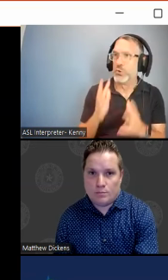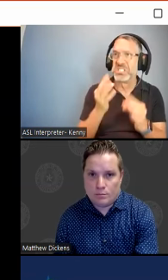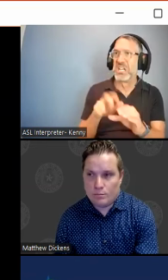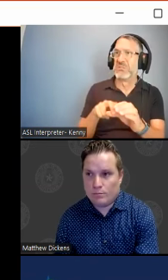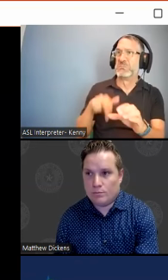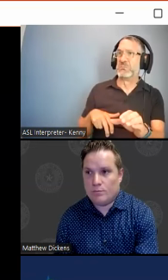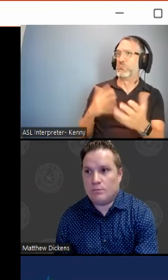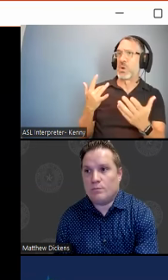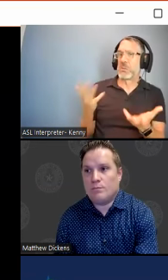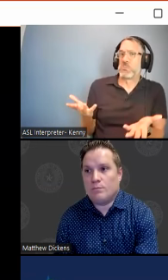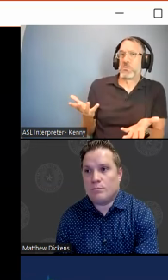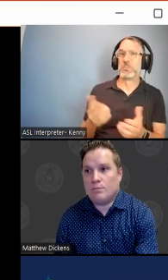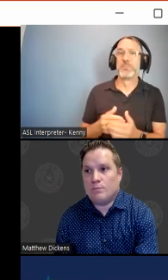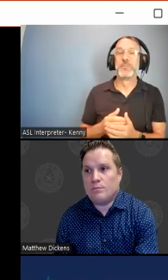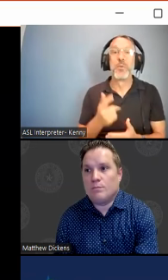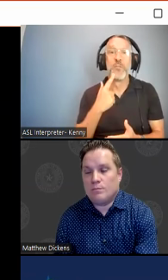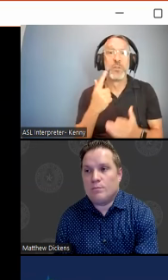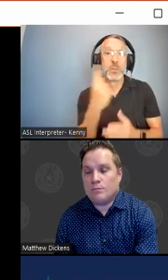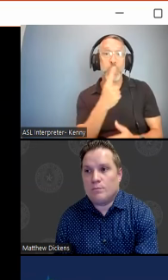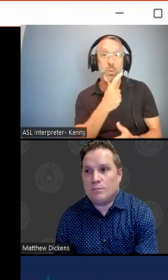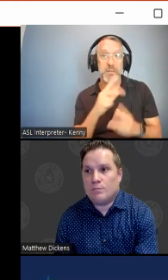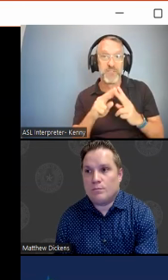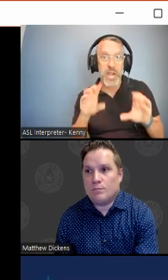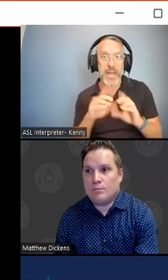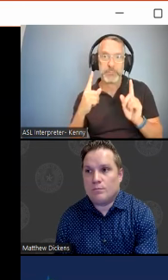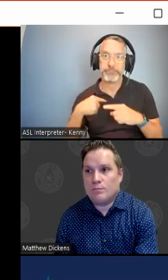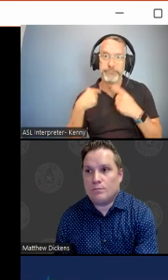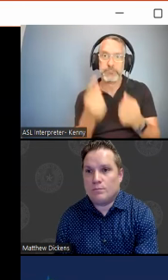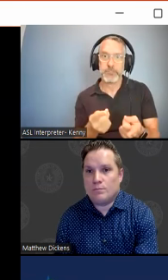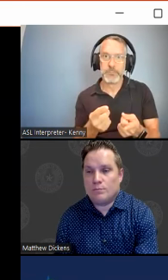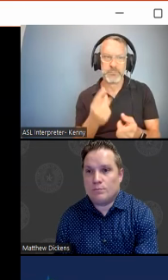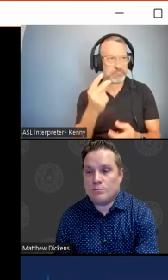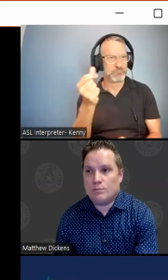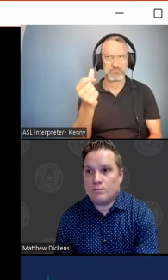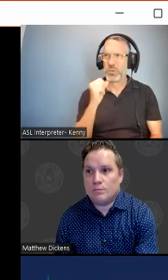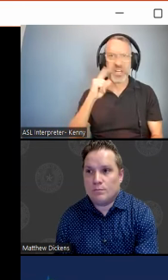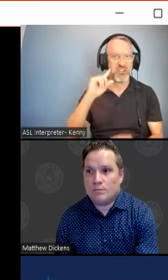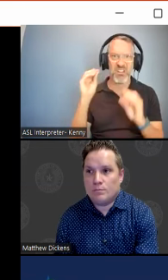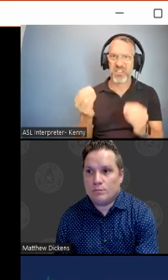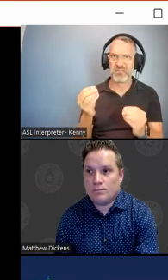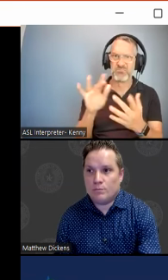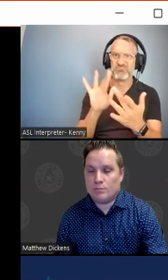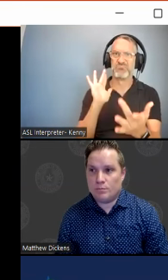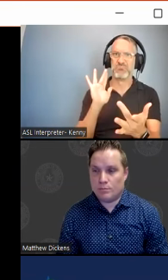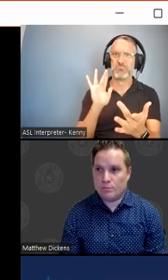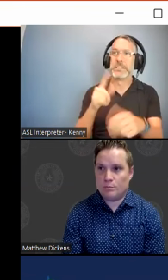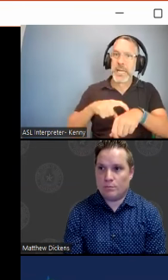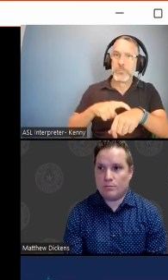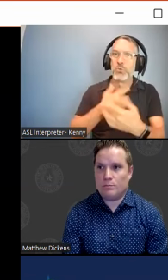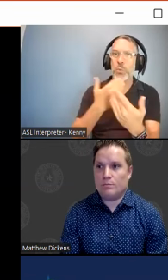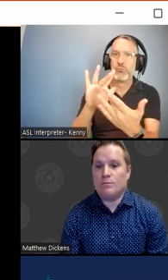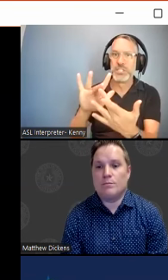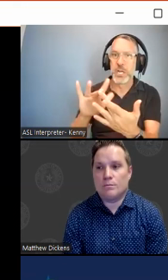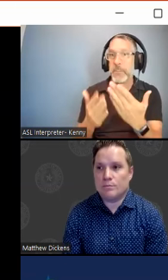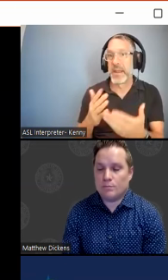become inactive. Or if you've had someone who's been very active for a while and all of a sudden you're not hearing from them, take the time to reach out. Maybe they're